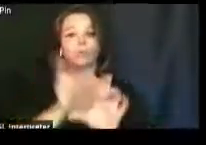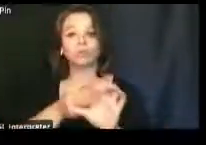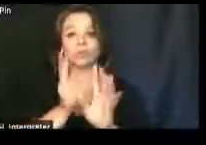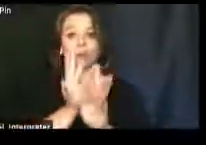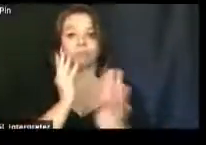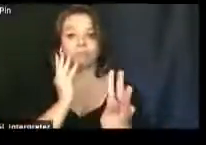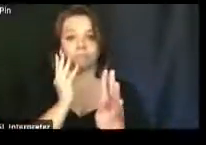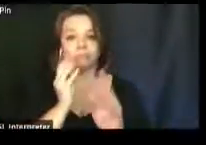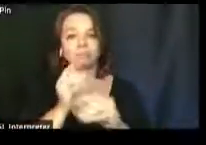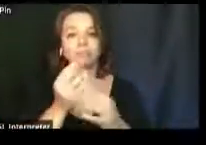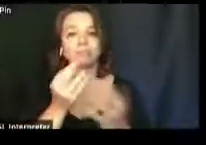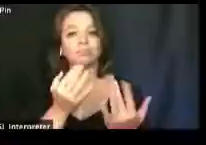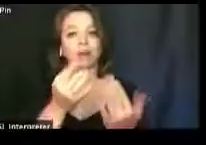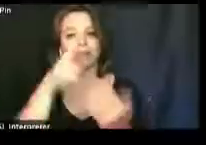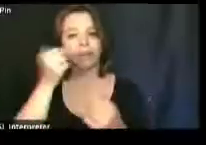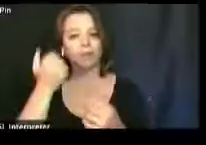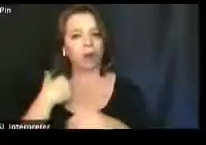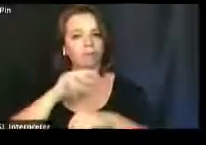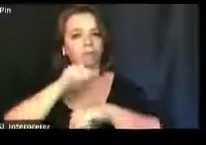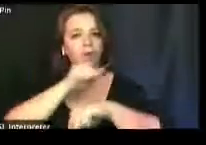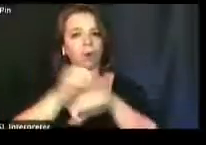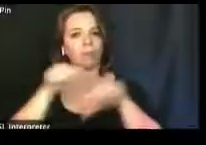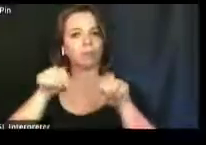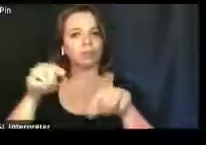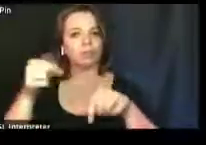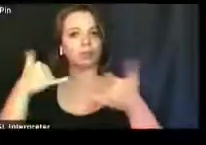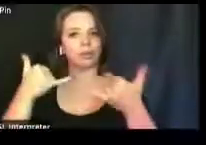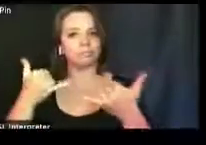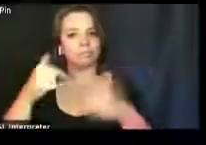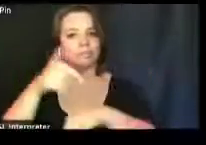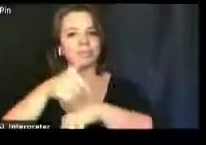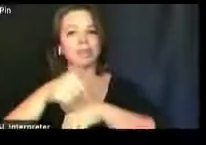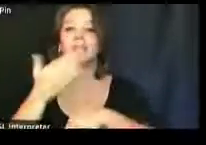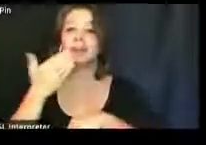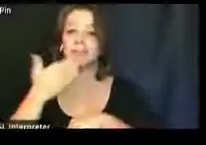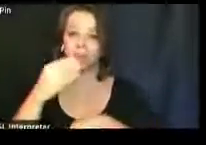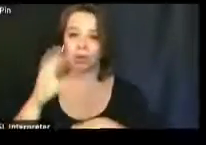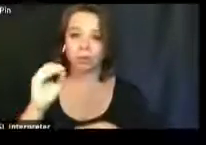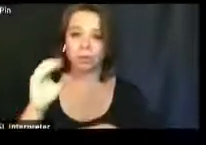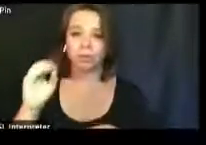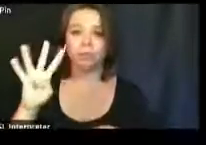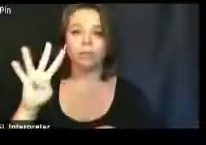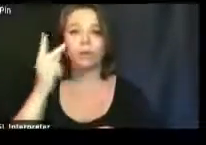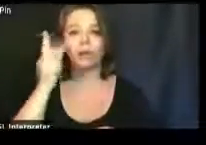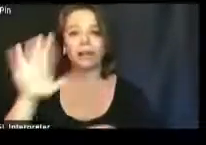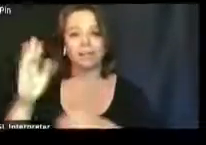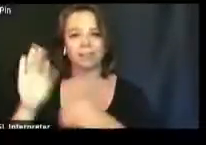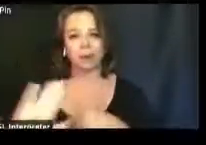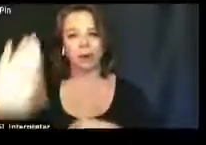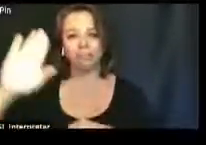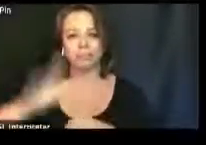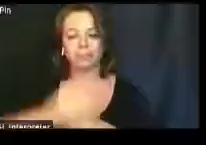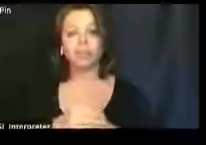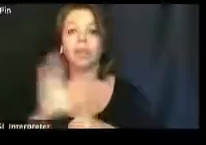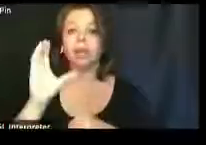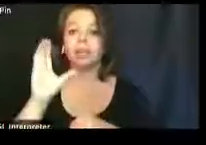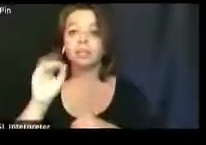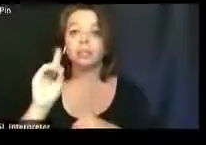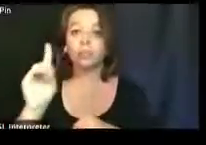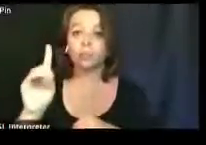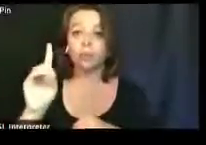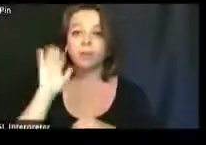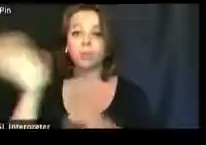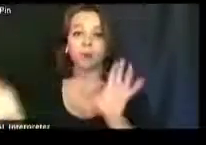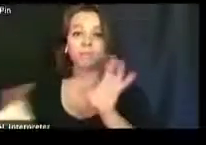during this session. Thank you so much, 004. I do see your hand. You are in line. 001, I will be promoting you